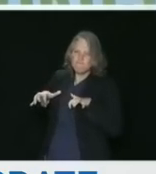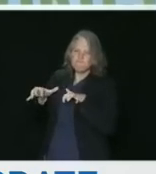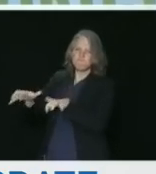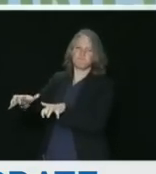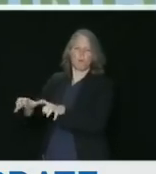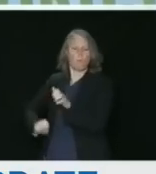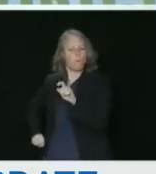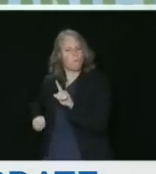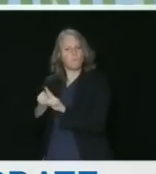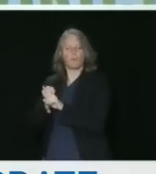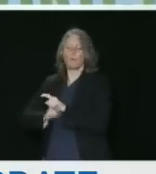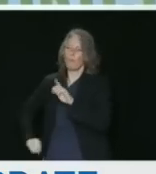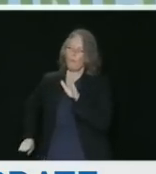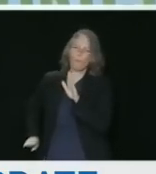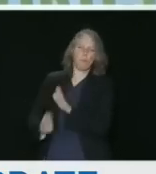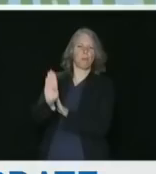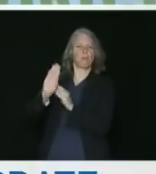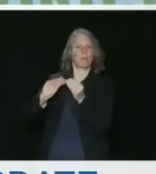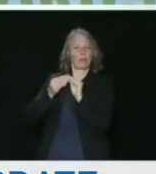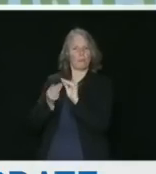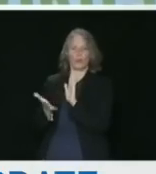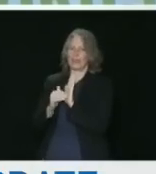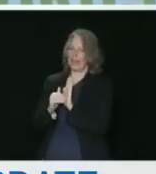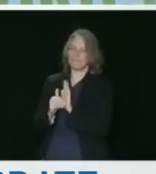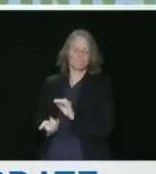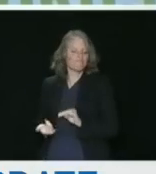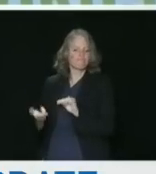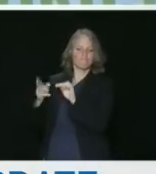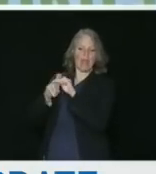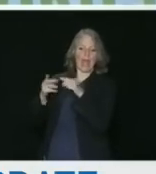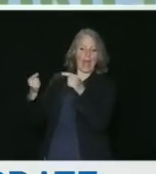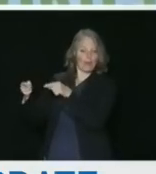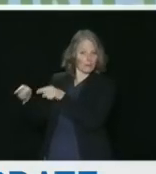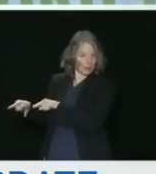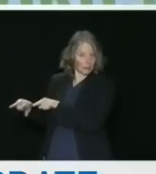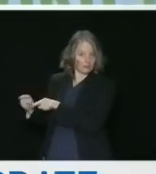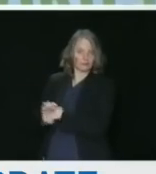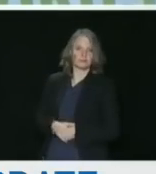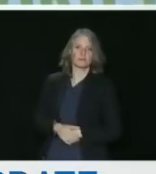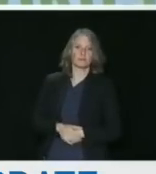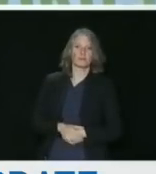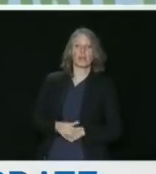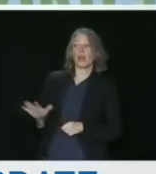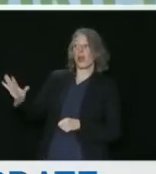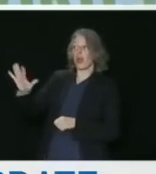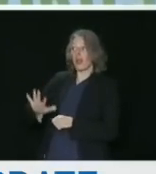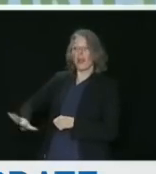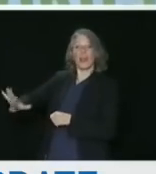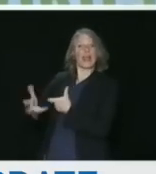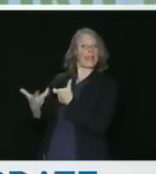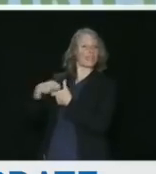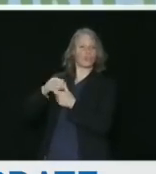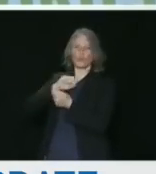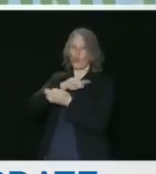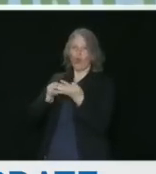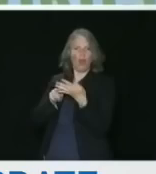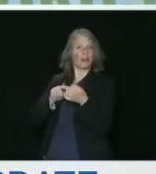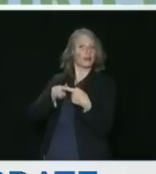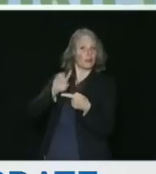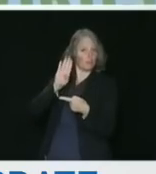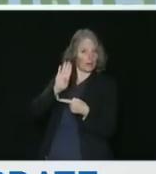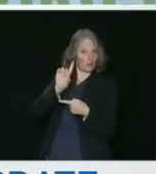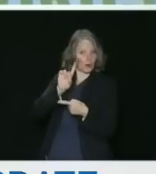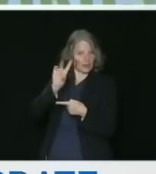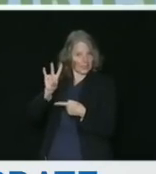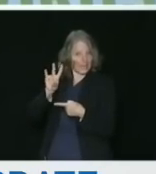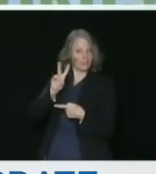resurgence of their pandemic. And within that, they have all the variants. They have B117 driving